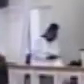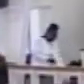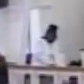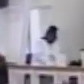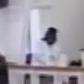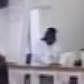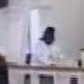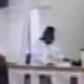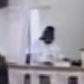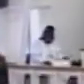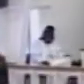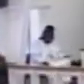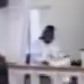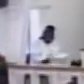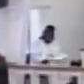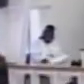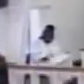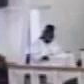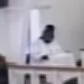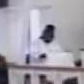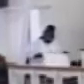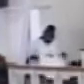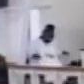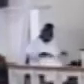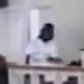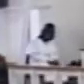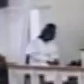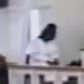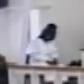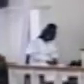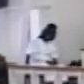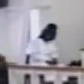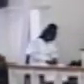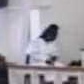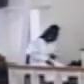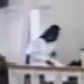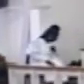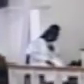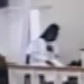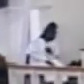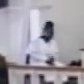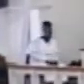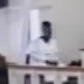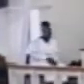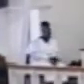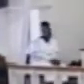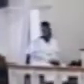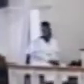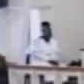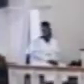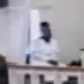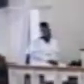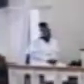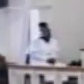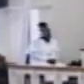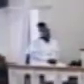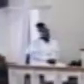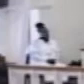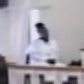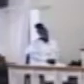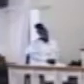this. David at this time, well, I got to back up a little bit, because David at this